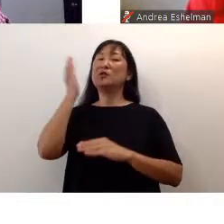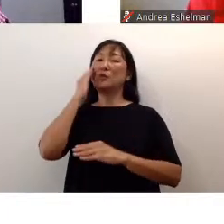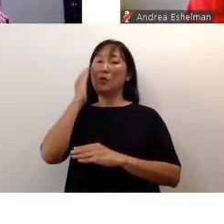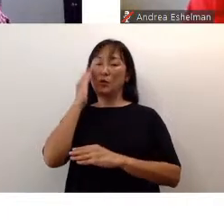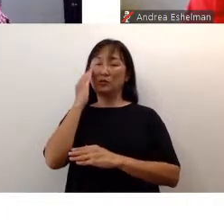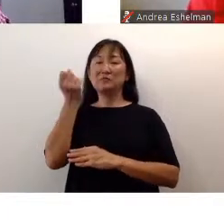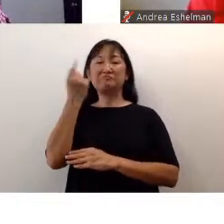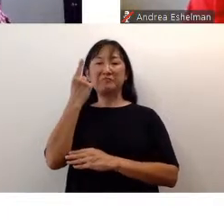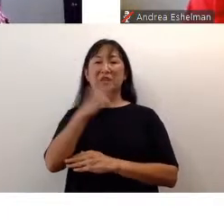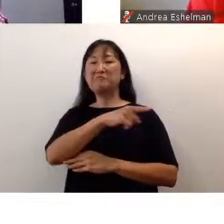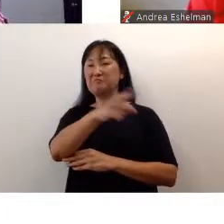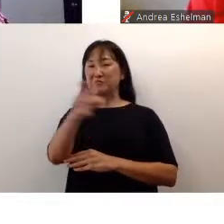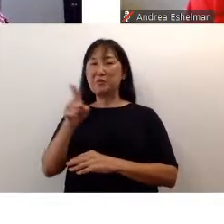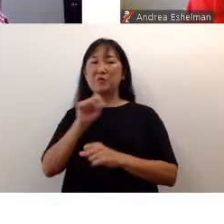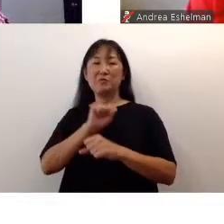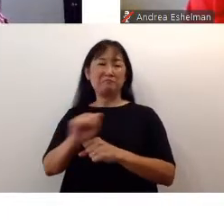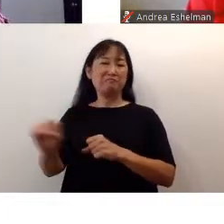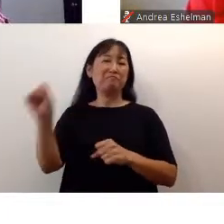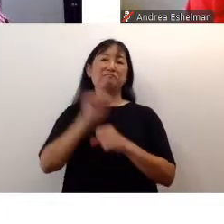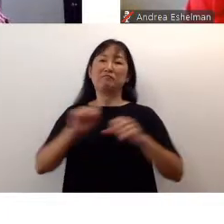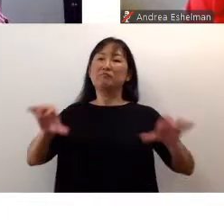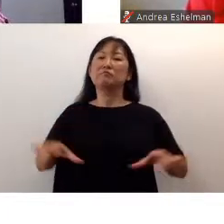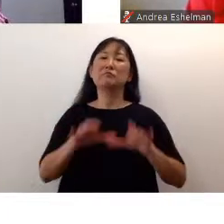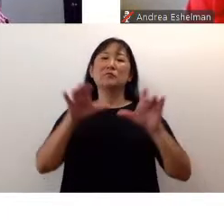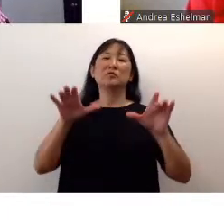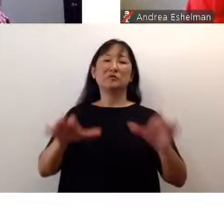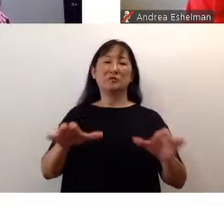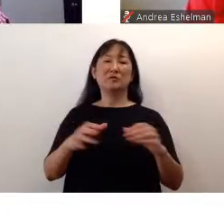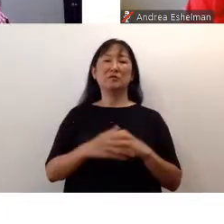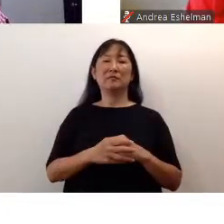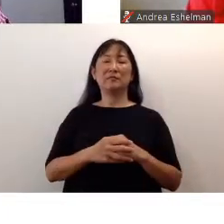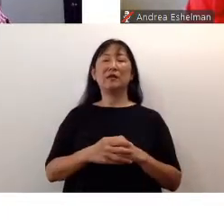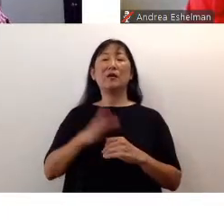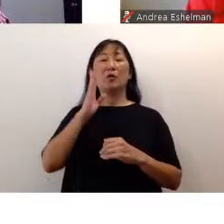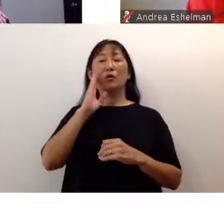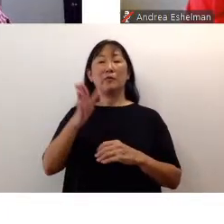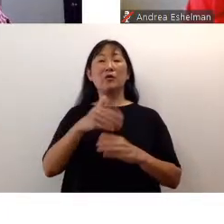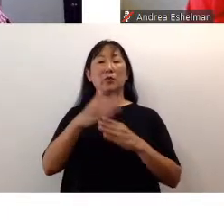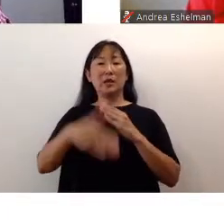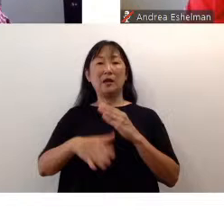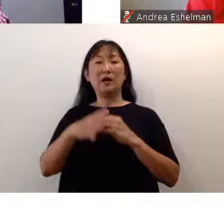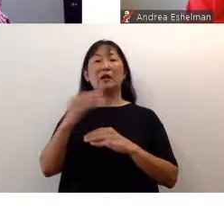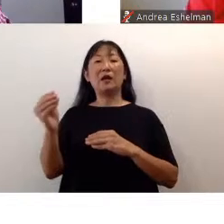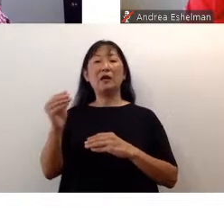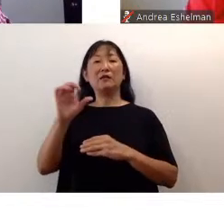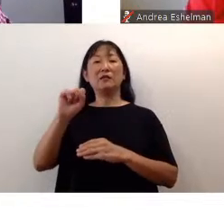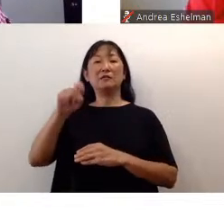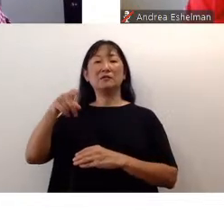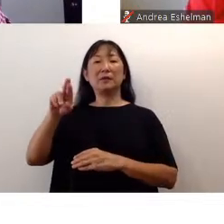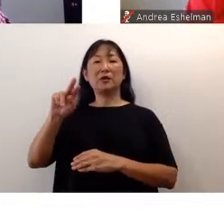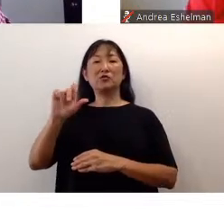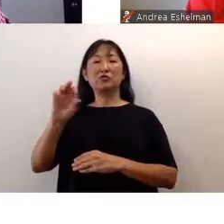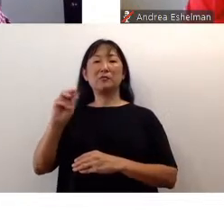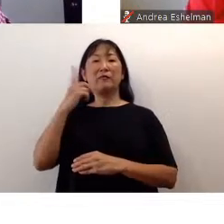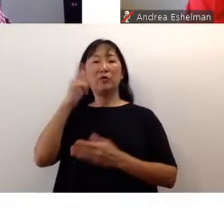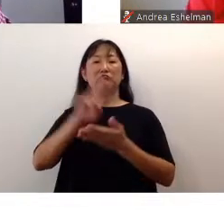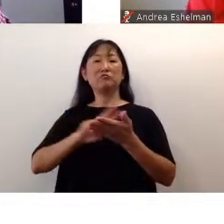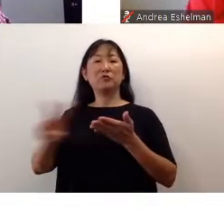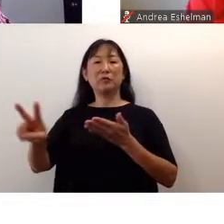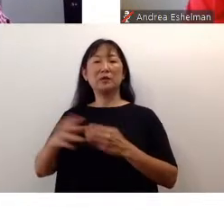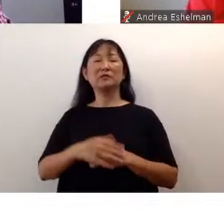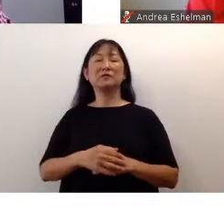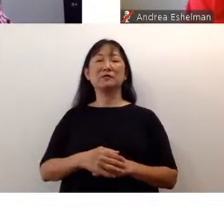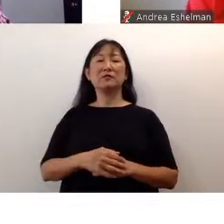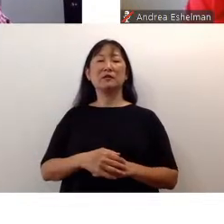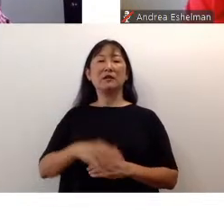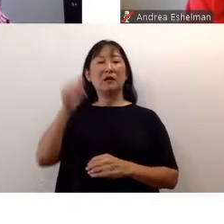And so just to share, this will be commercial will be on TV over the weekend, and it'll be on Spectrum over the next couple of weeks. Aloha, I'm